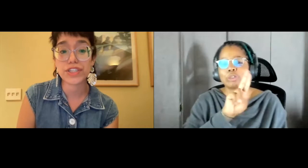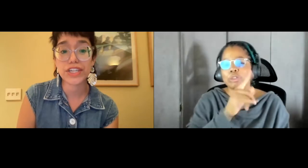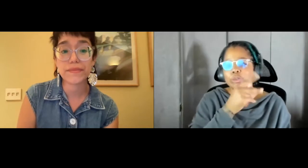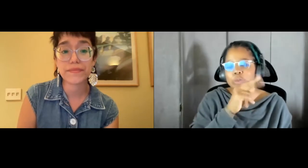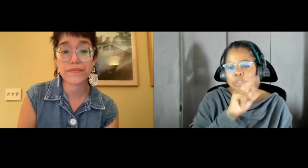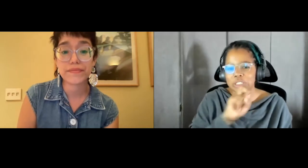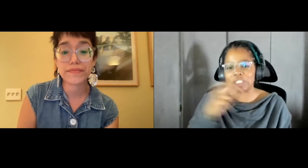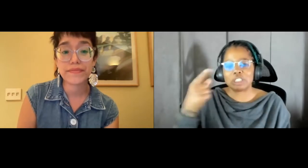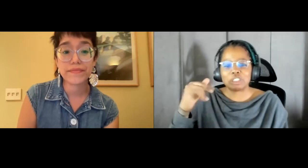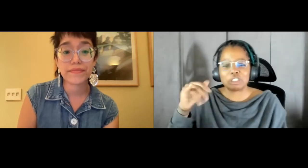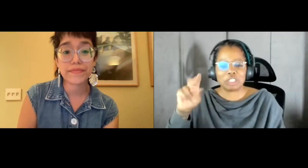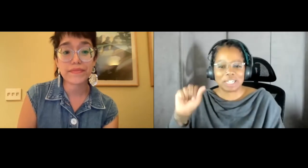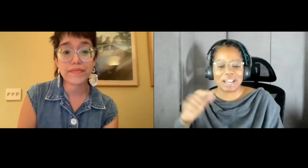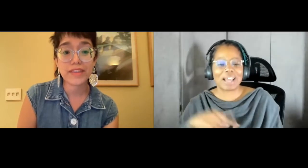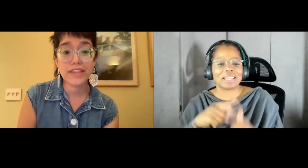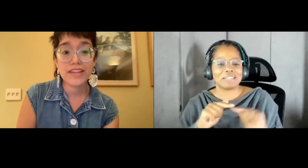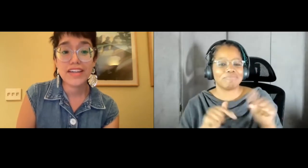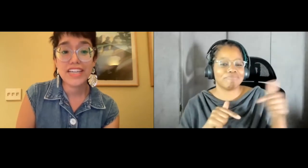to Eugene.